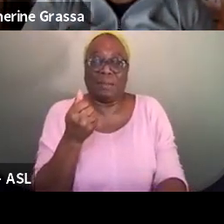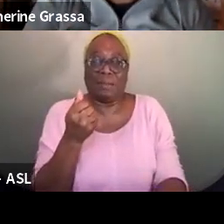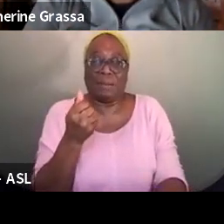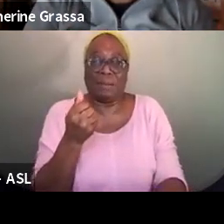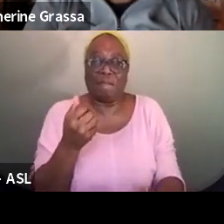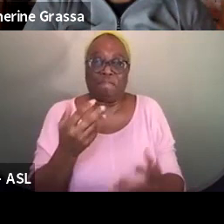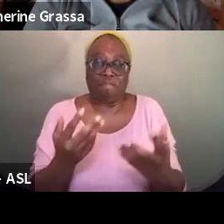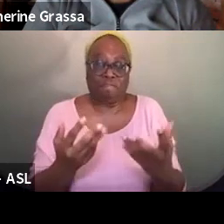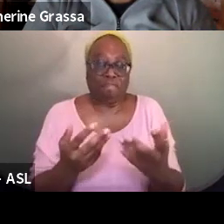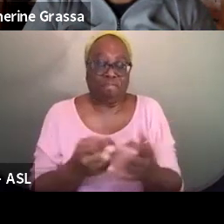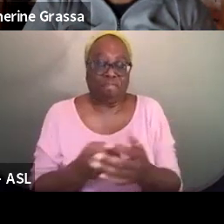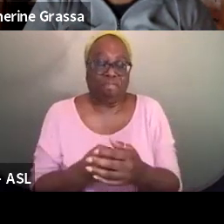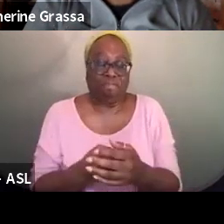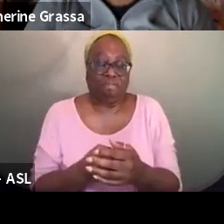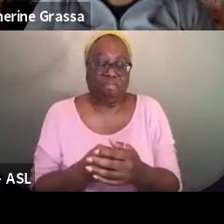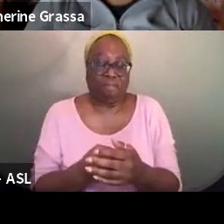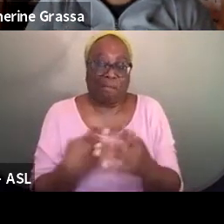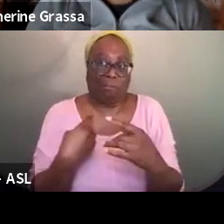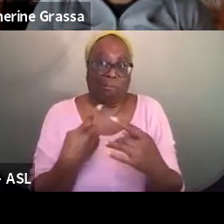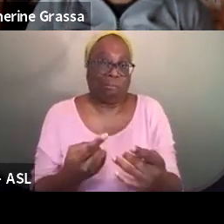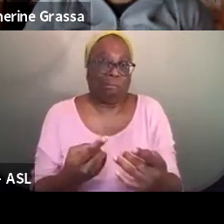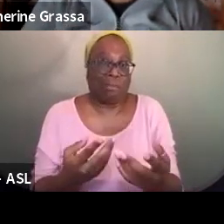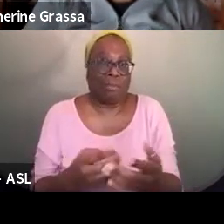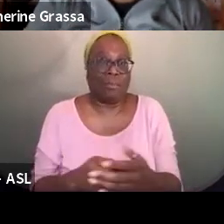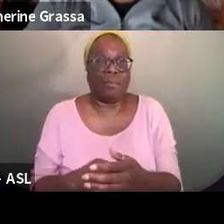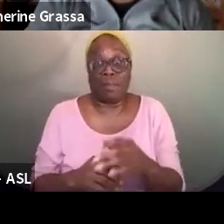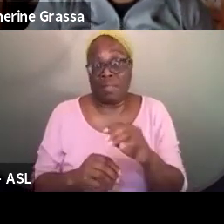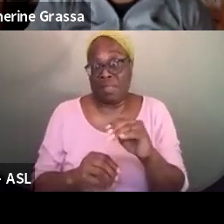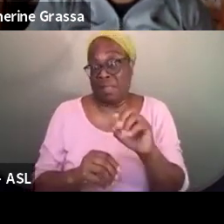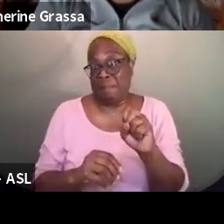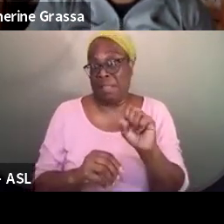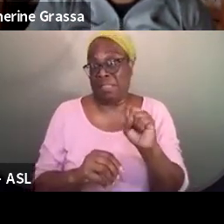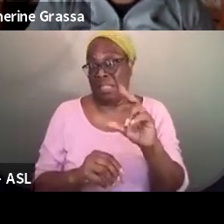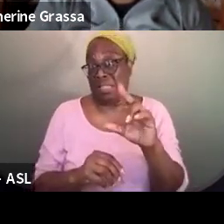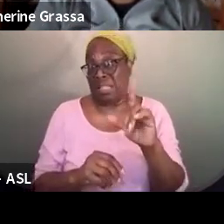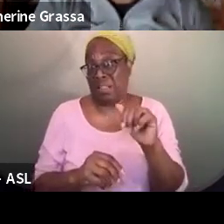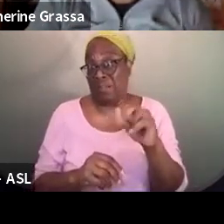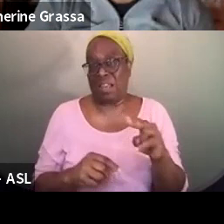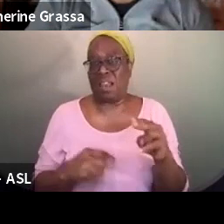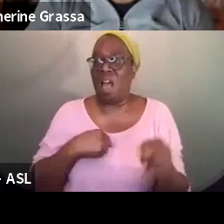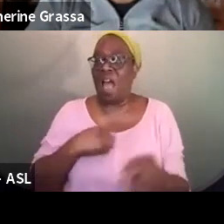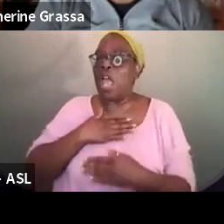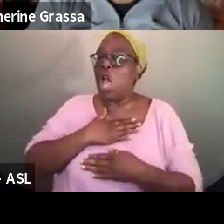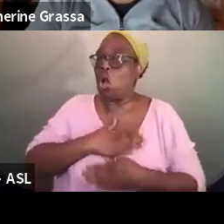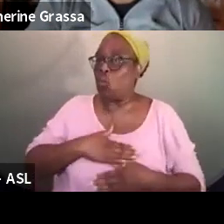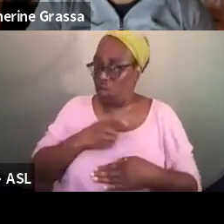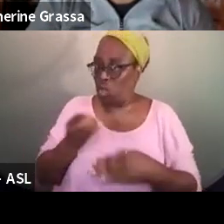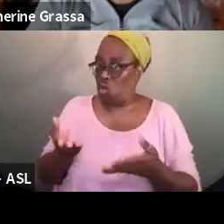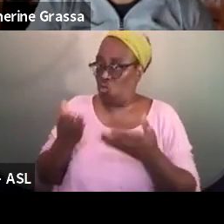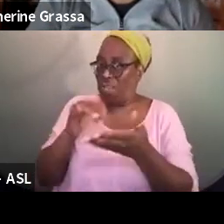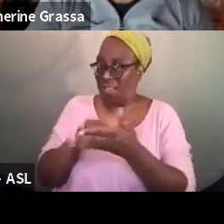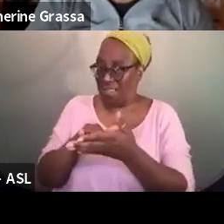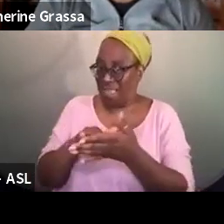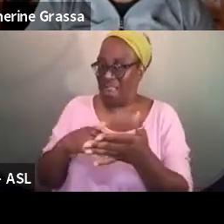just in terms of previous history. So I appreciate you actually raising that, Ms. Grassa, and I just want to comment in response to